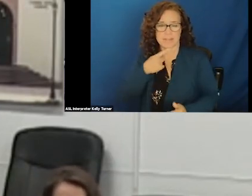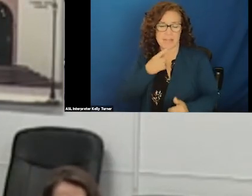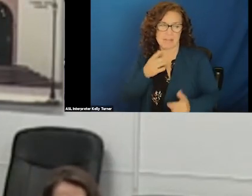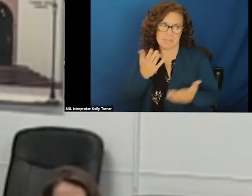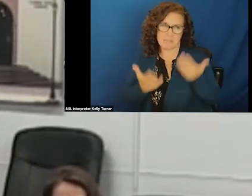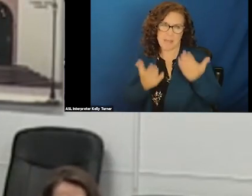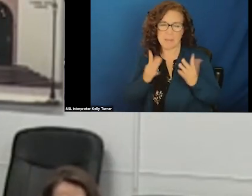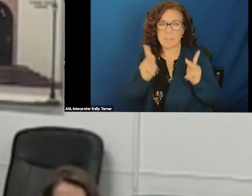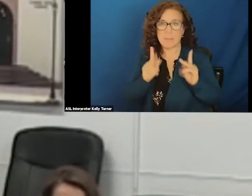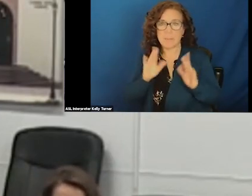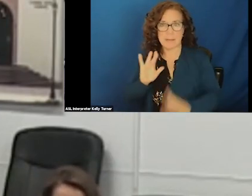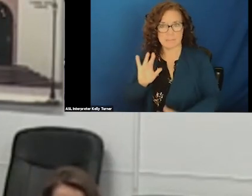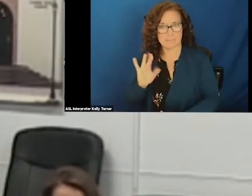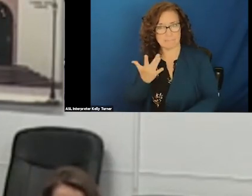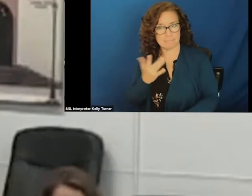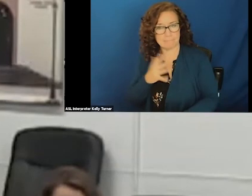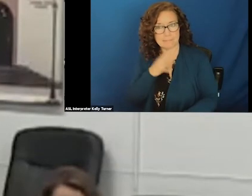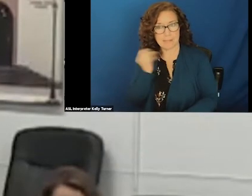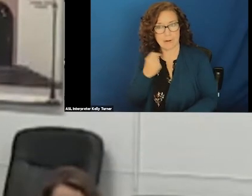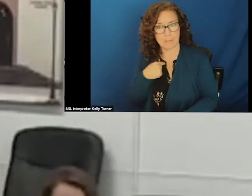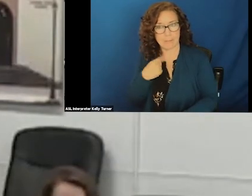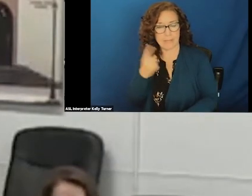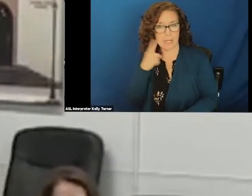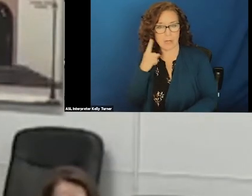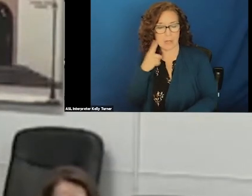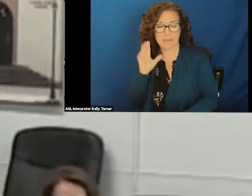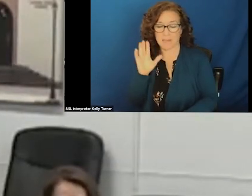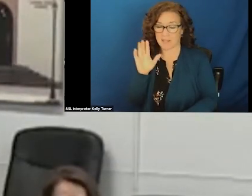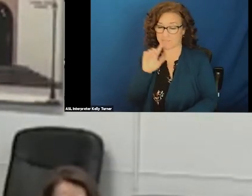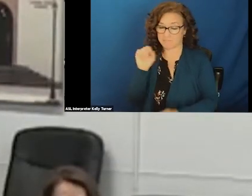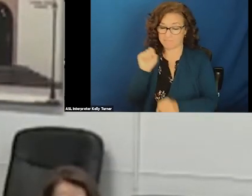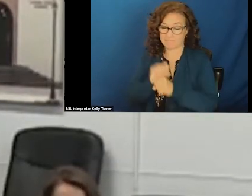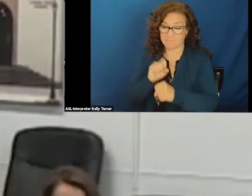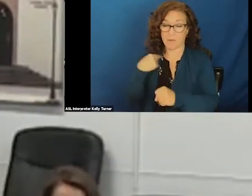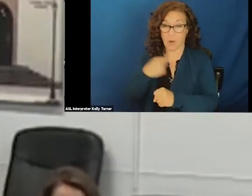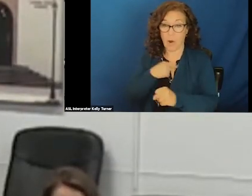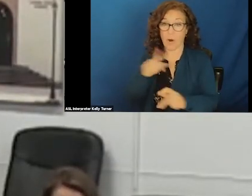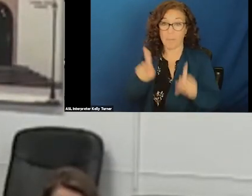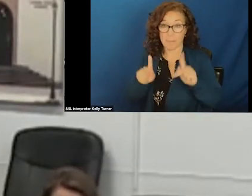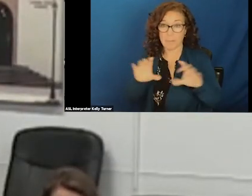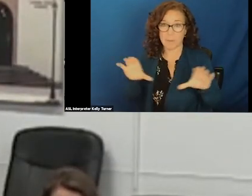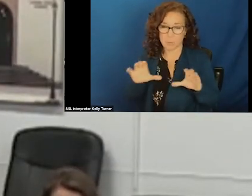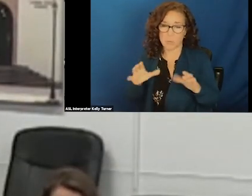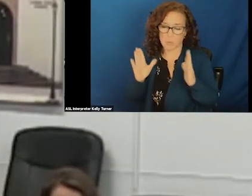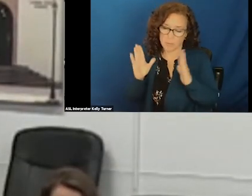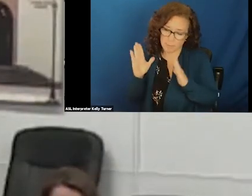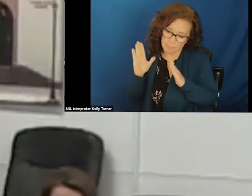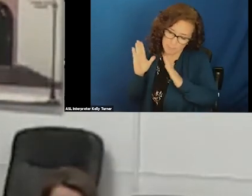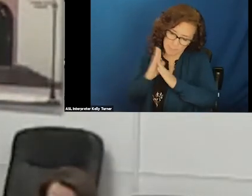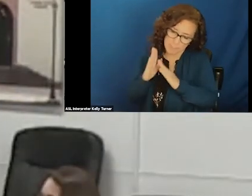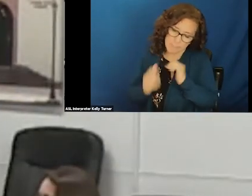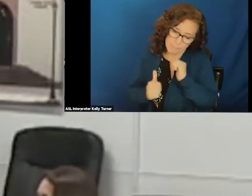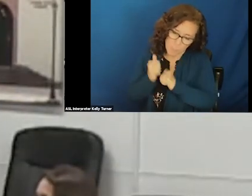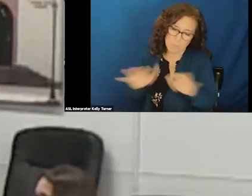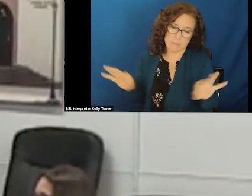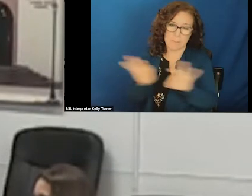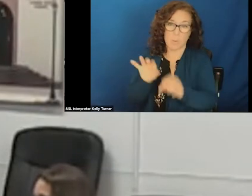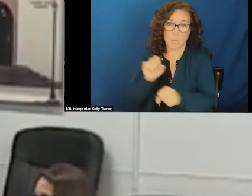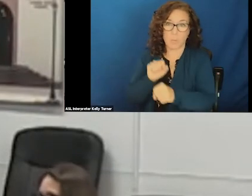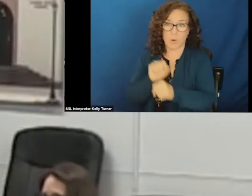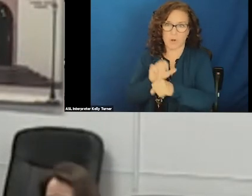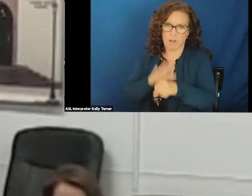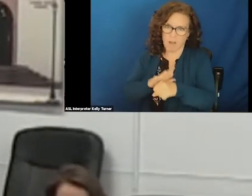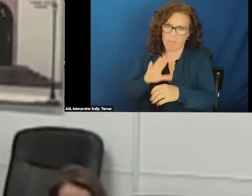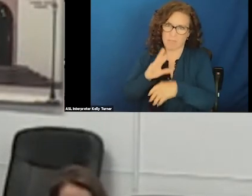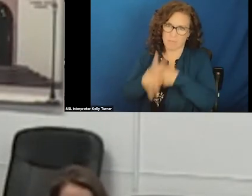planet. And these two items, the last two items of the night, I think, oh no, I'm sorry, we have another presentation, but nonetheless,